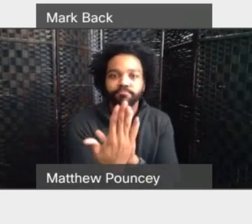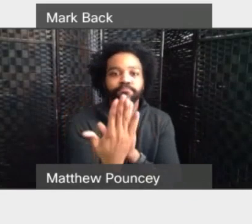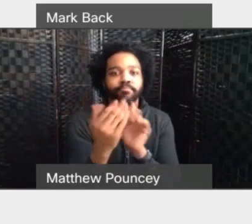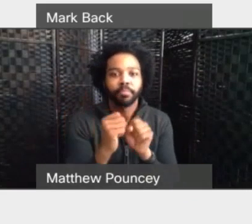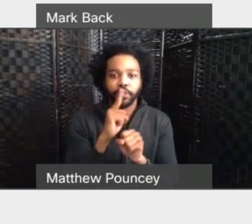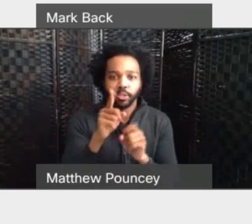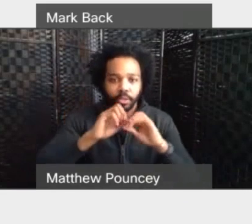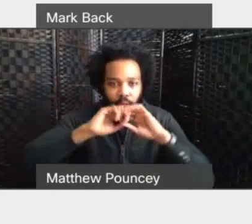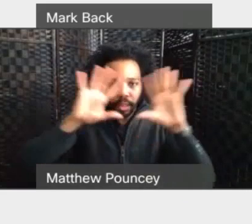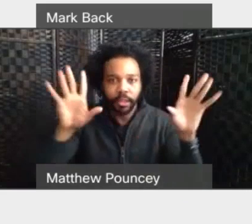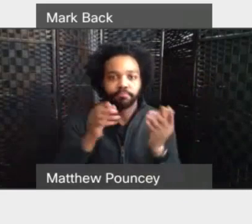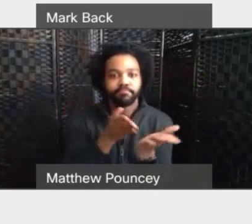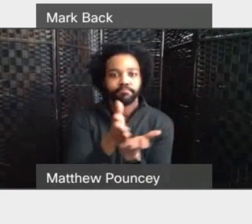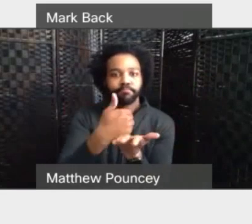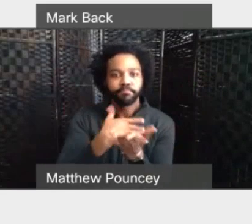clear.